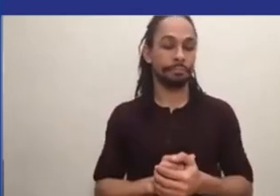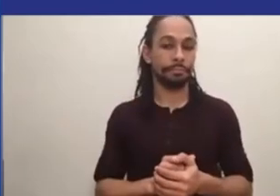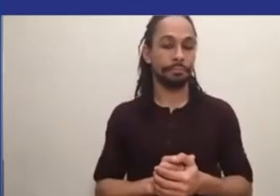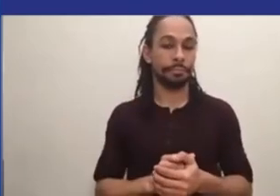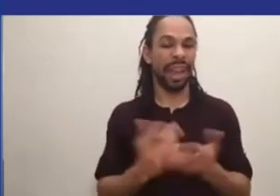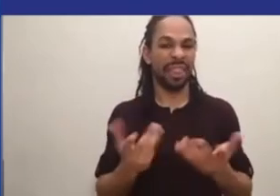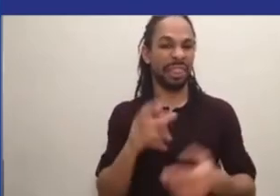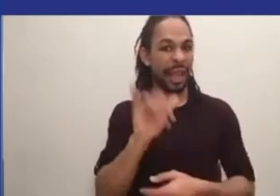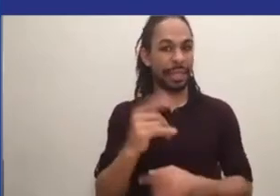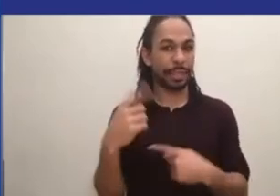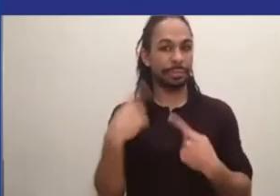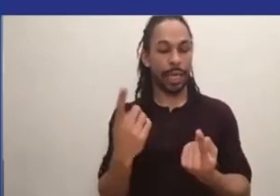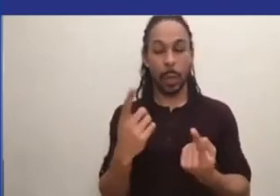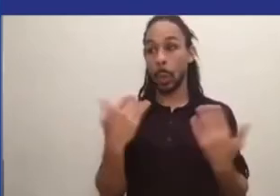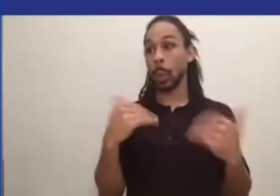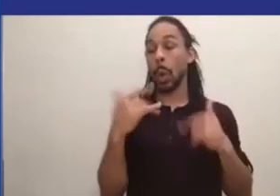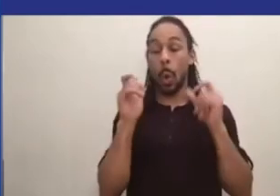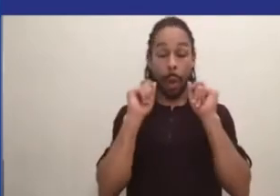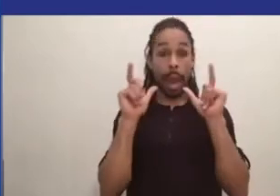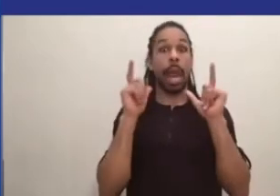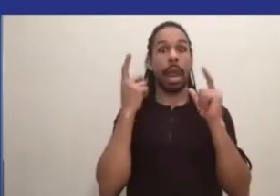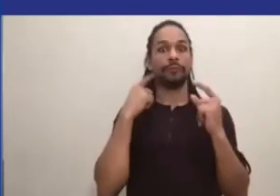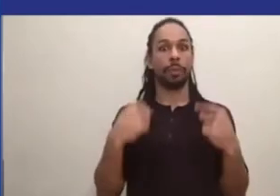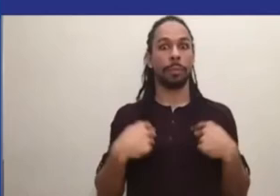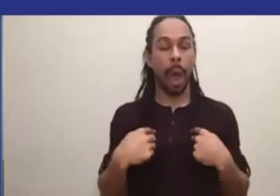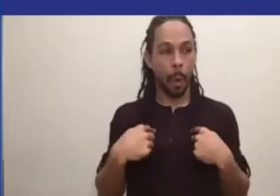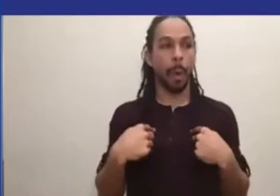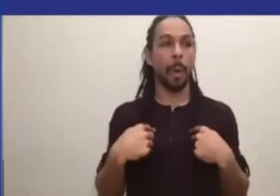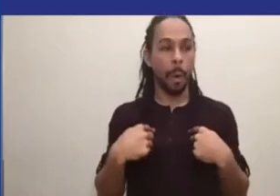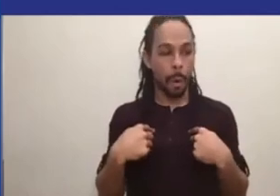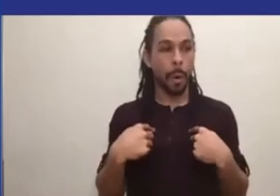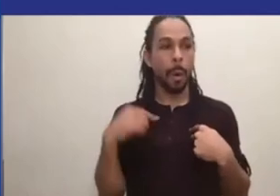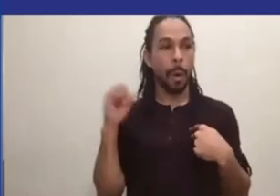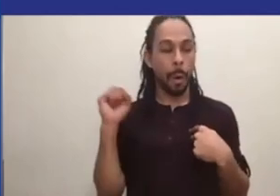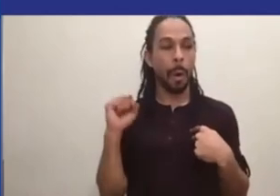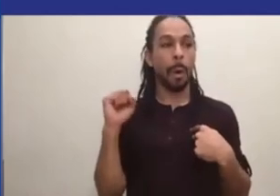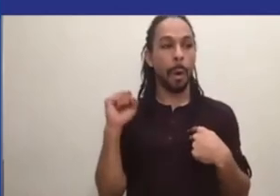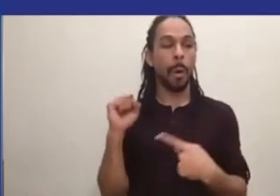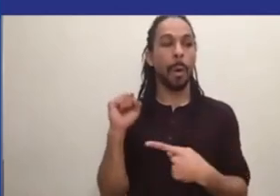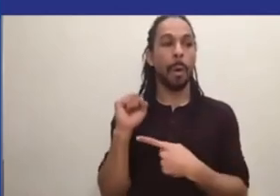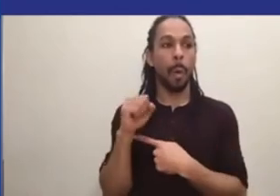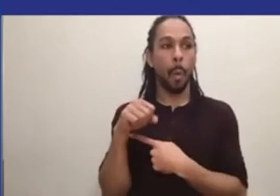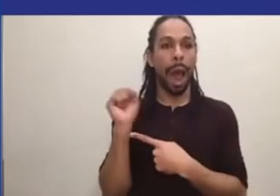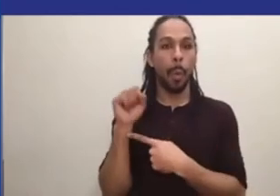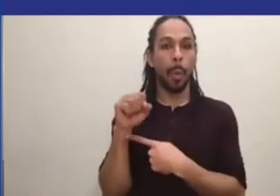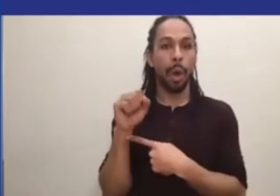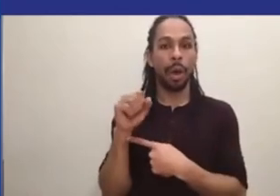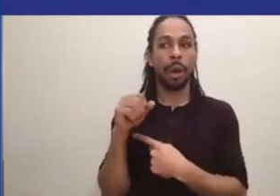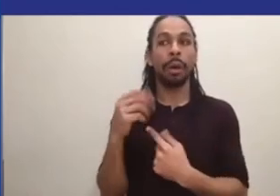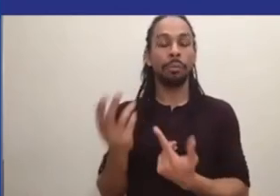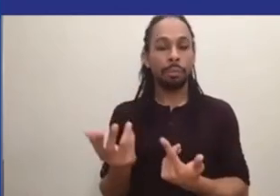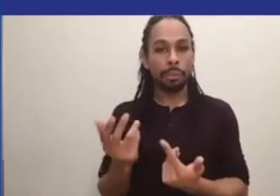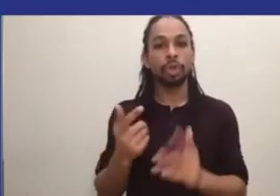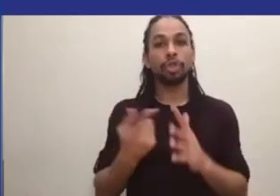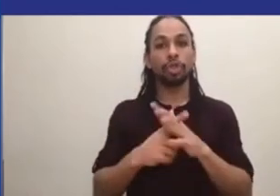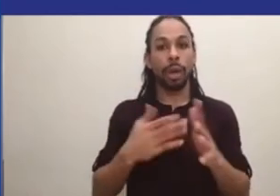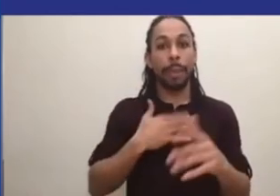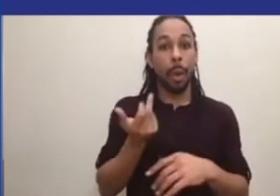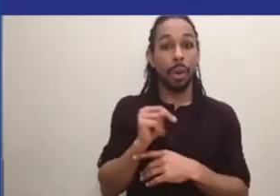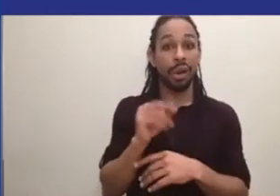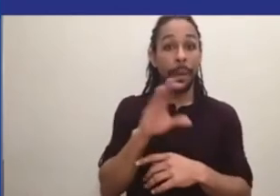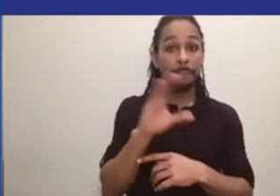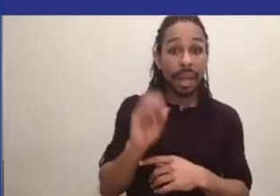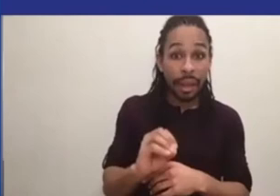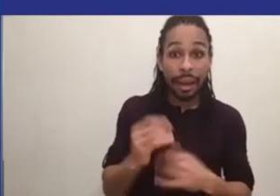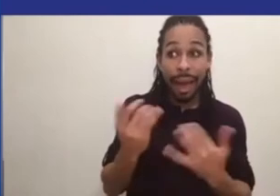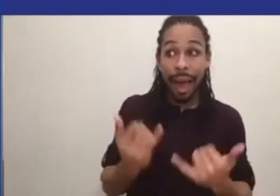like a revelation of mine, you know, with now starting my own company and, you know, hopefully going out to speak on behalf